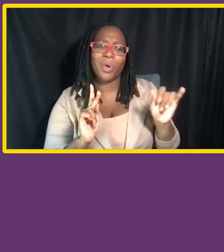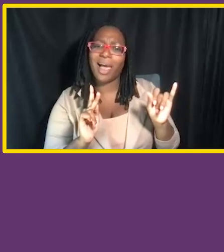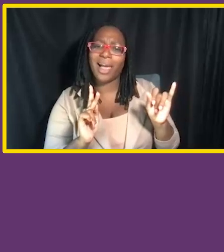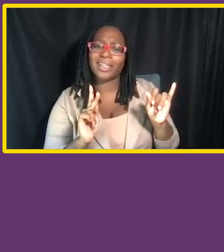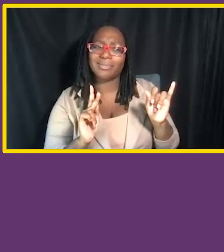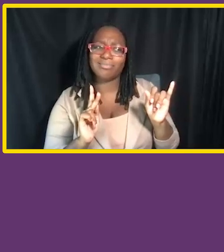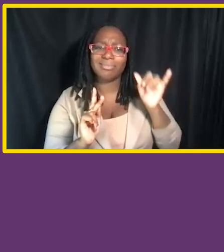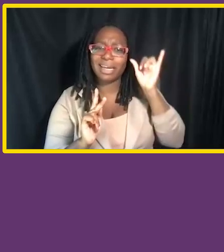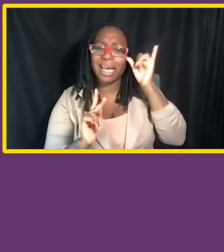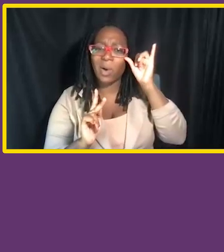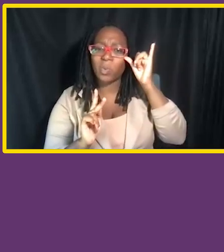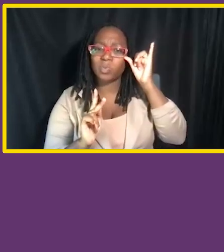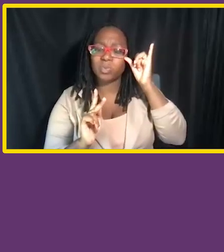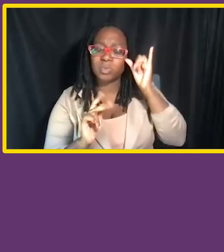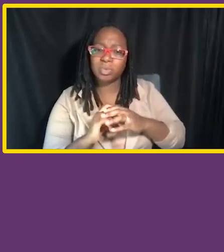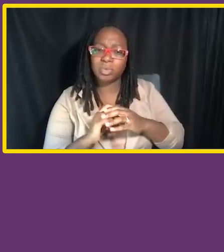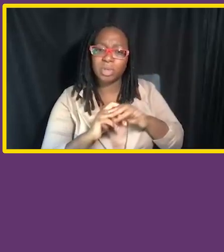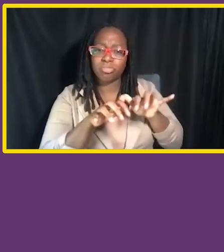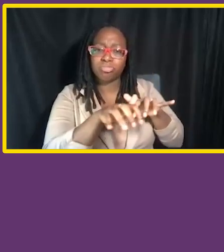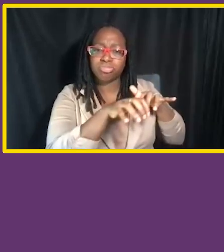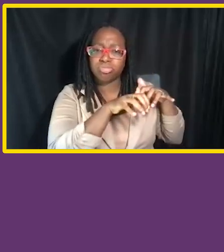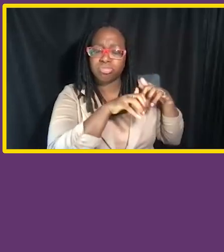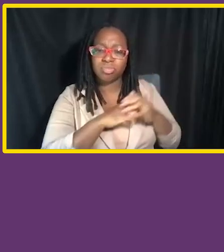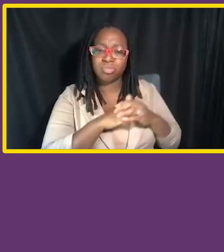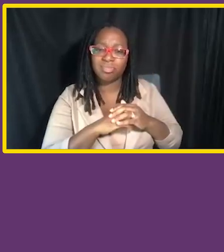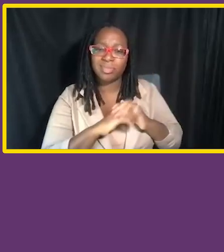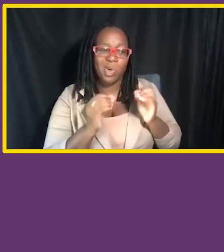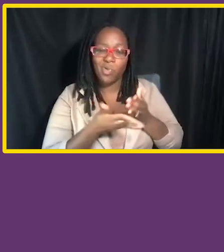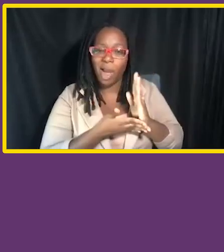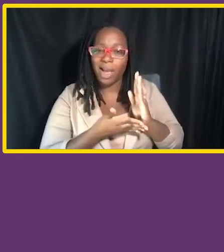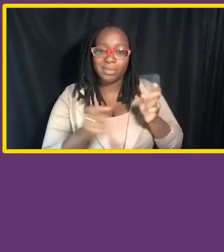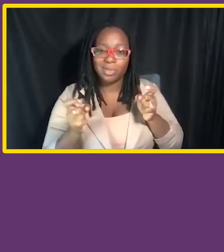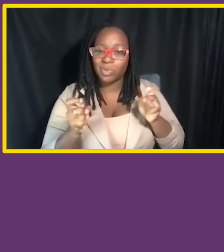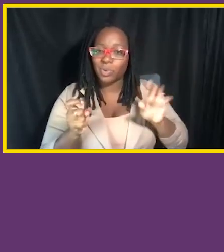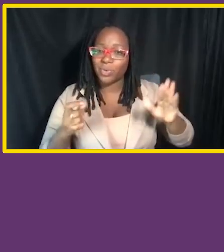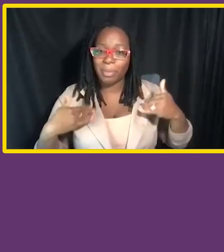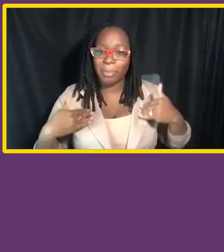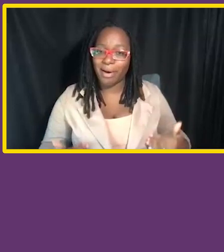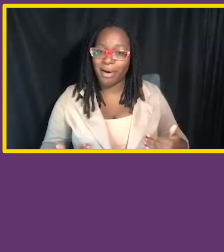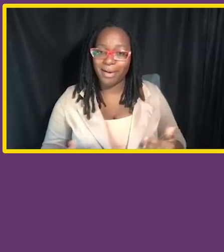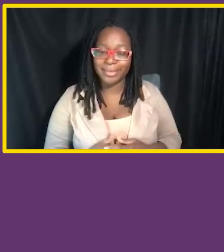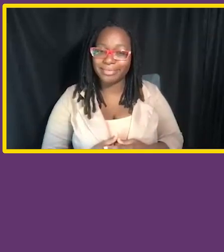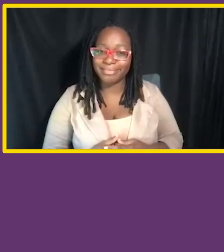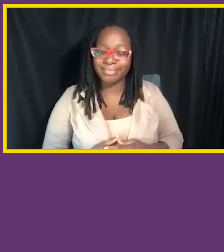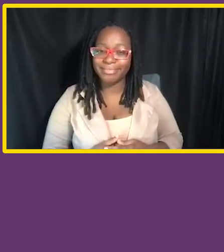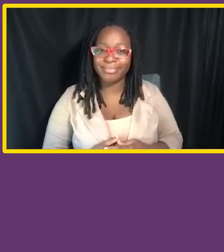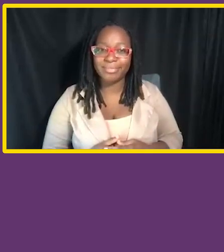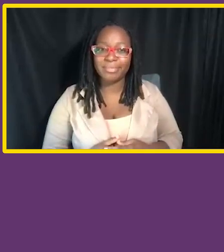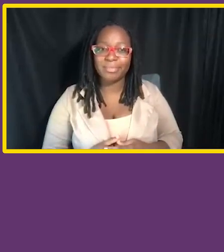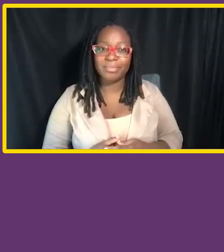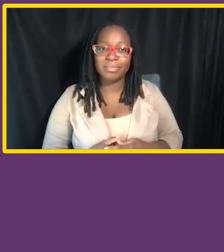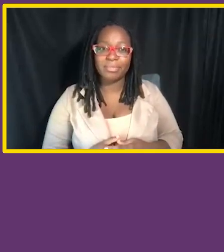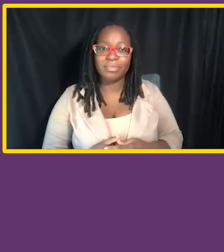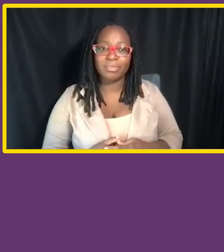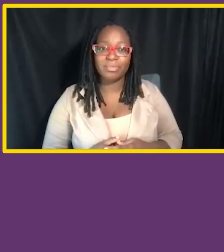It goes beyond having no body autonomy. It is, they were bred like